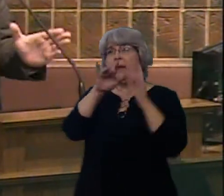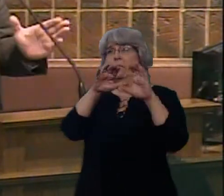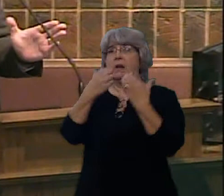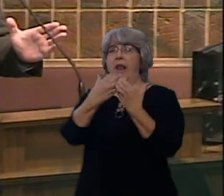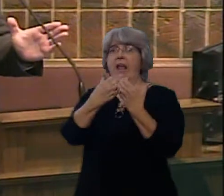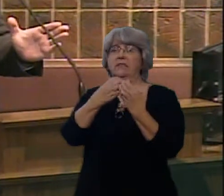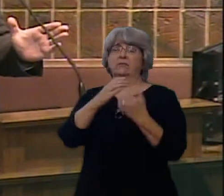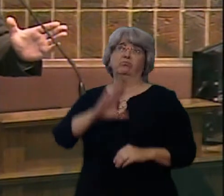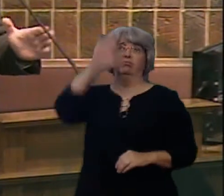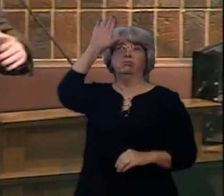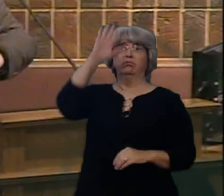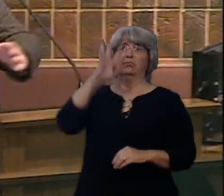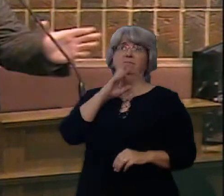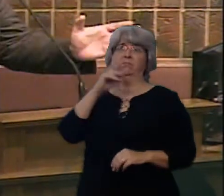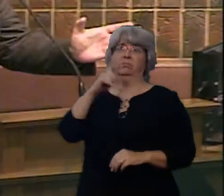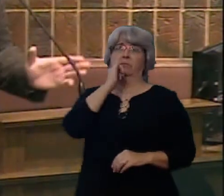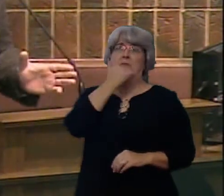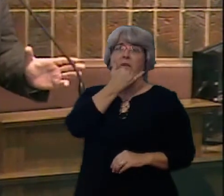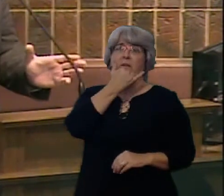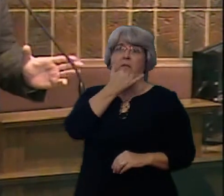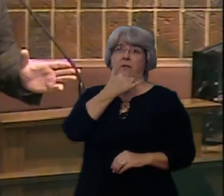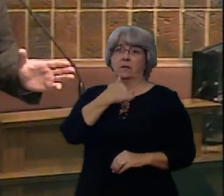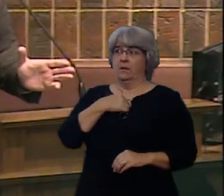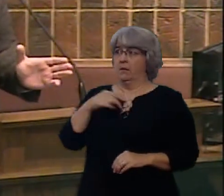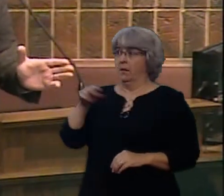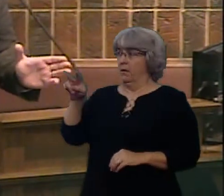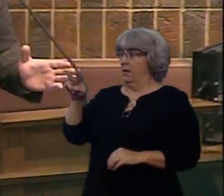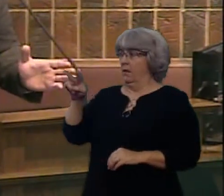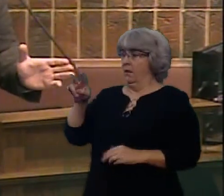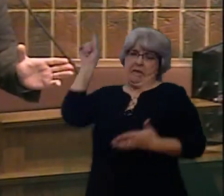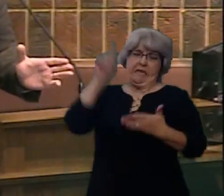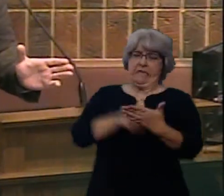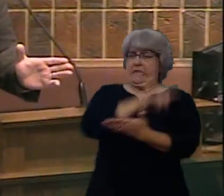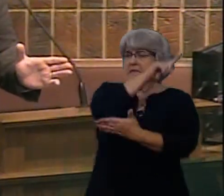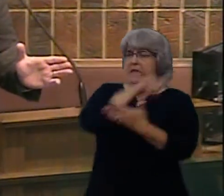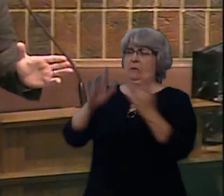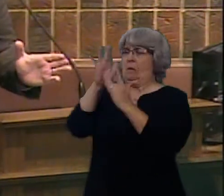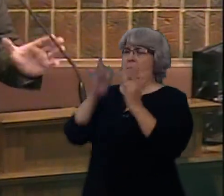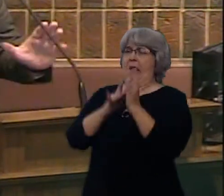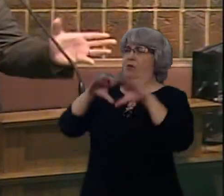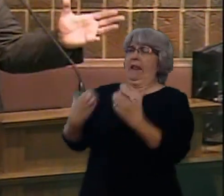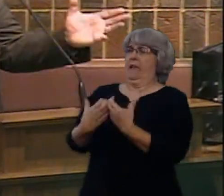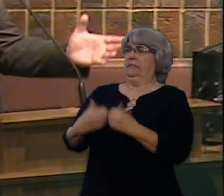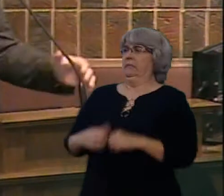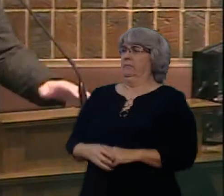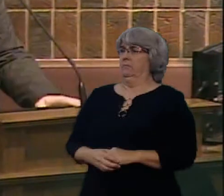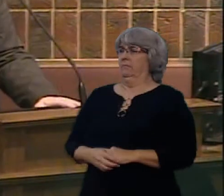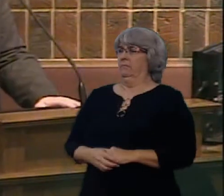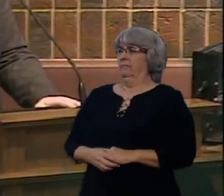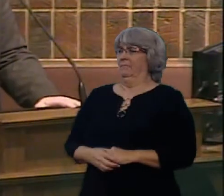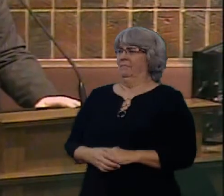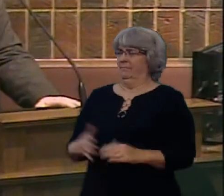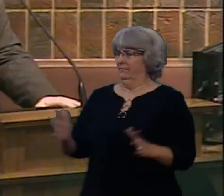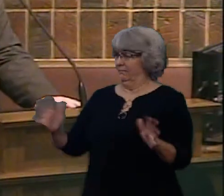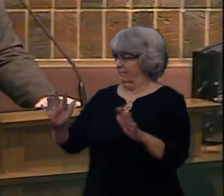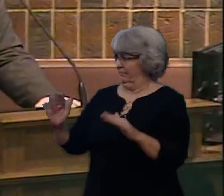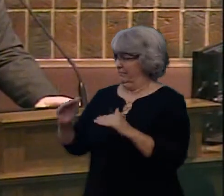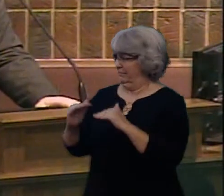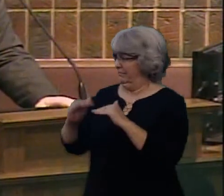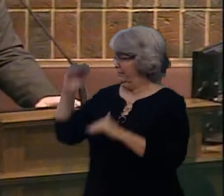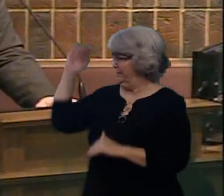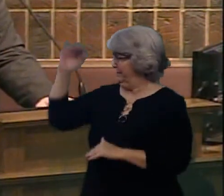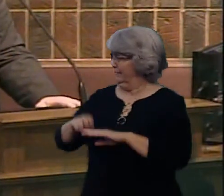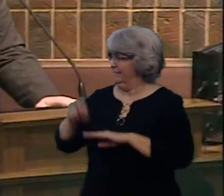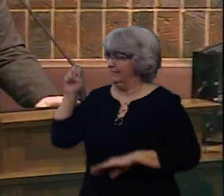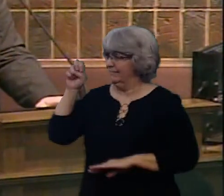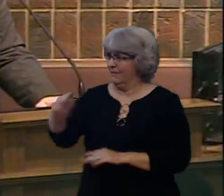we would not say we should not have any Bible classes ever again, right? That might be an extreme reaction. That seems to be what they're doing right